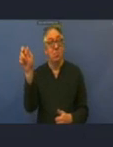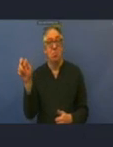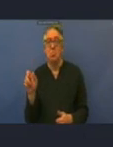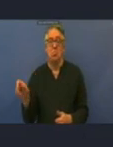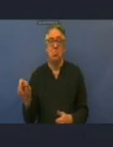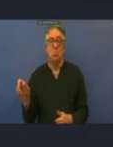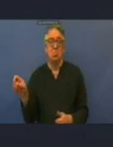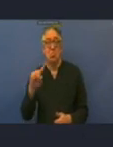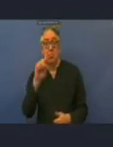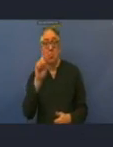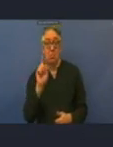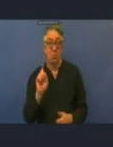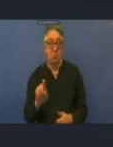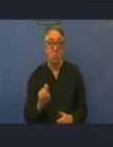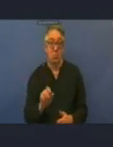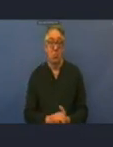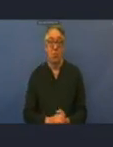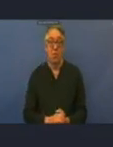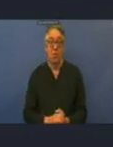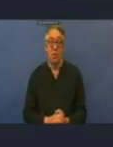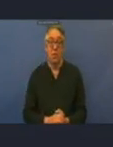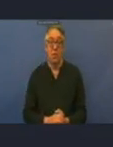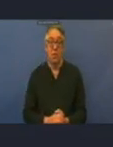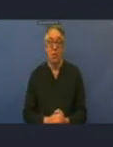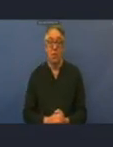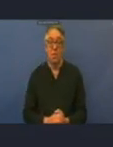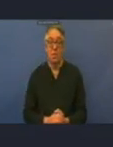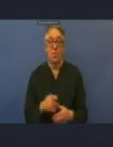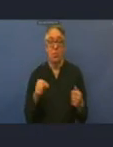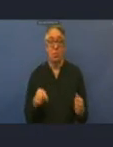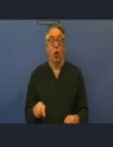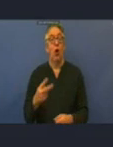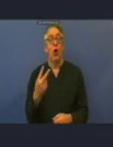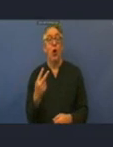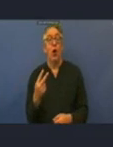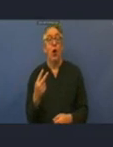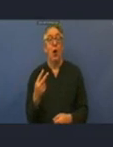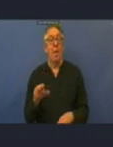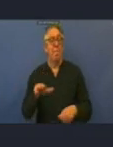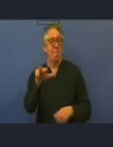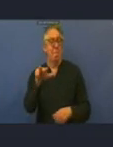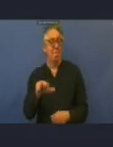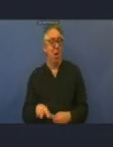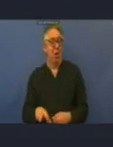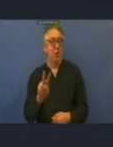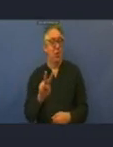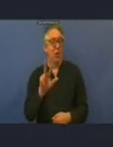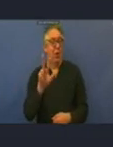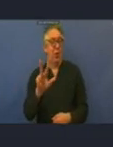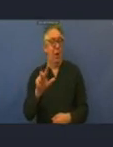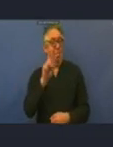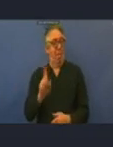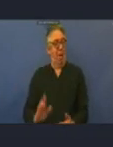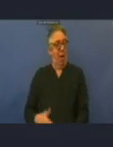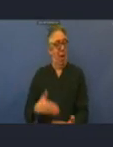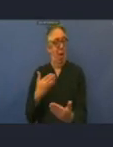any consideration that this year's 23rd of March deadline will be extended if last year's results